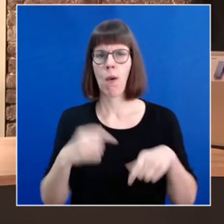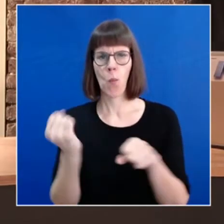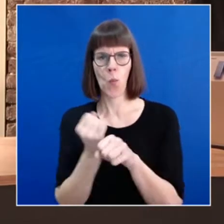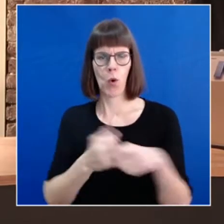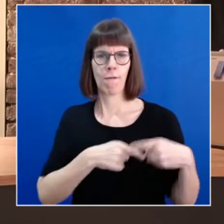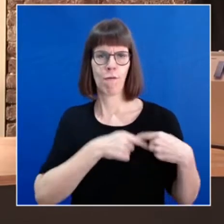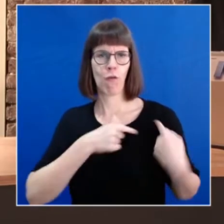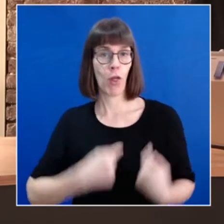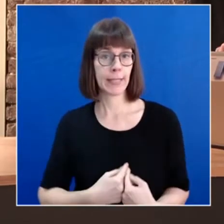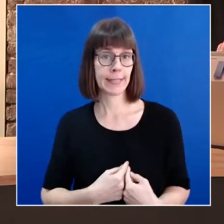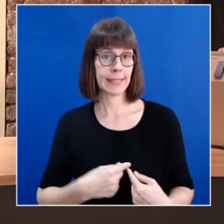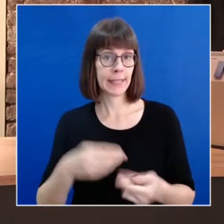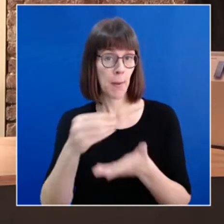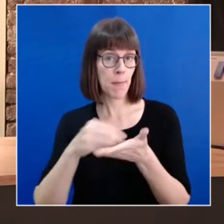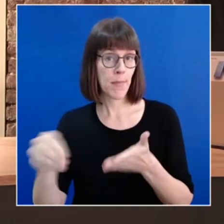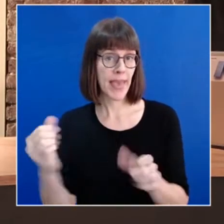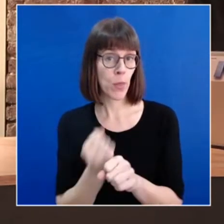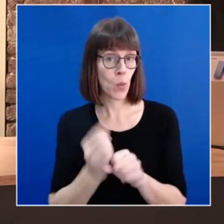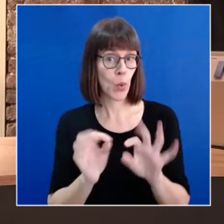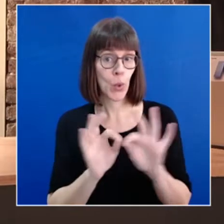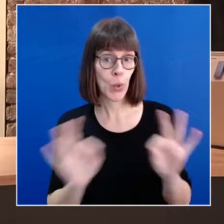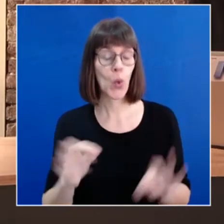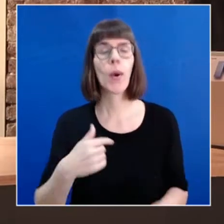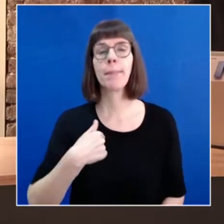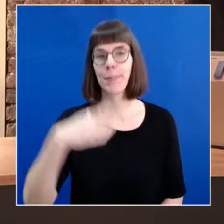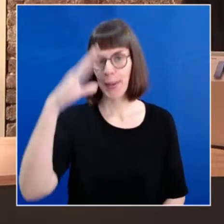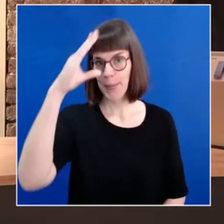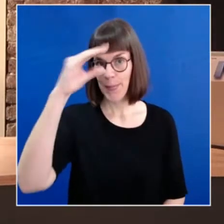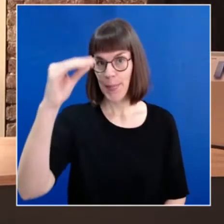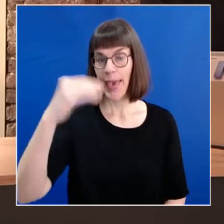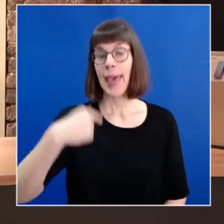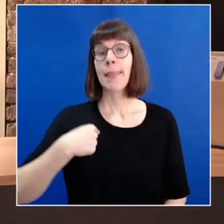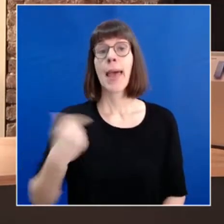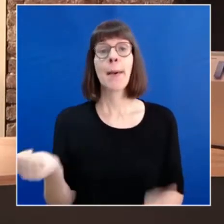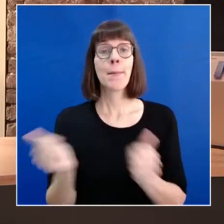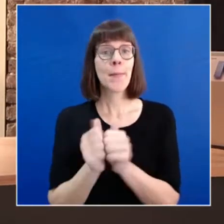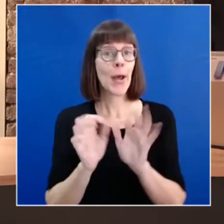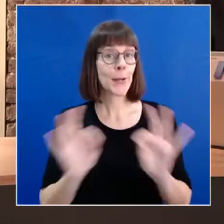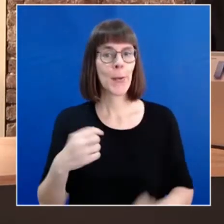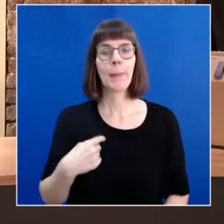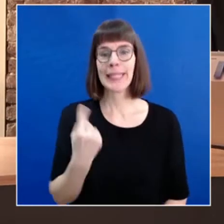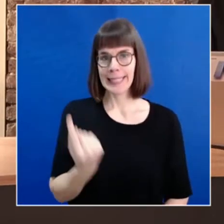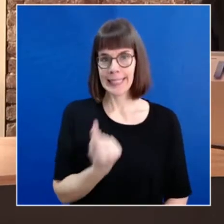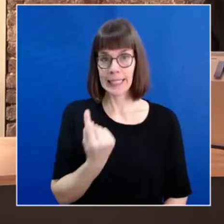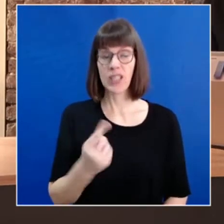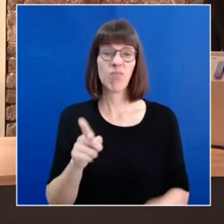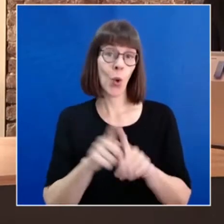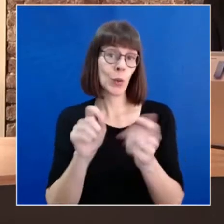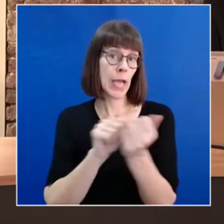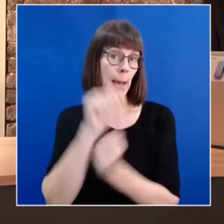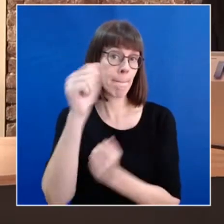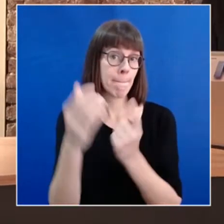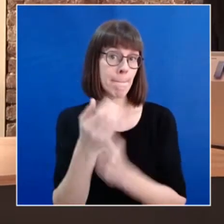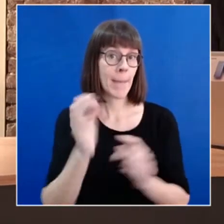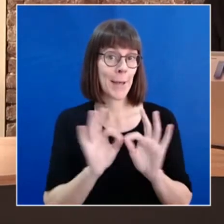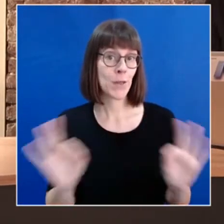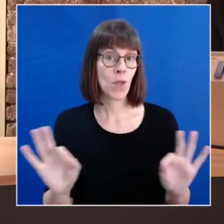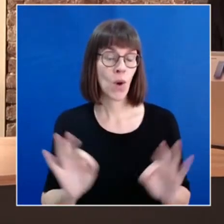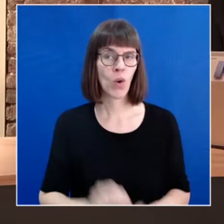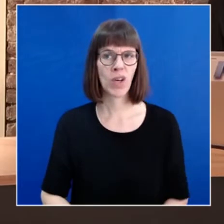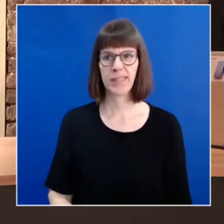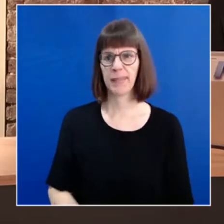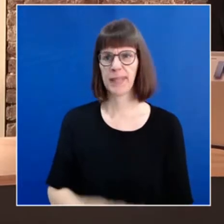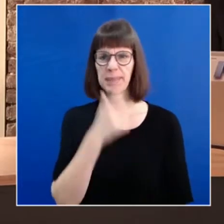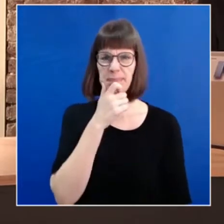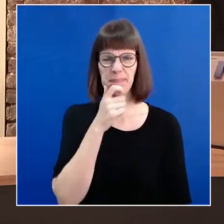job. I'm a man. I am single, and I'm not a graduate. That's also not so good, I